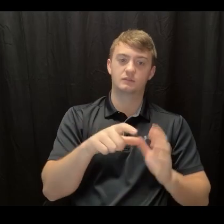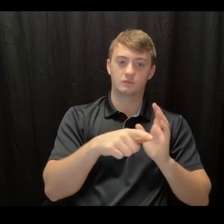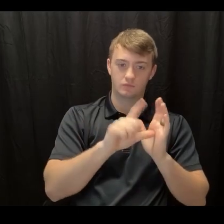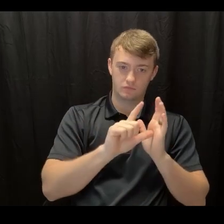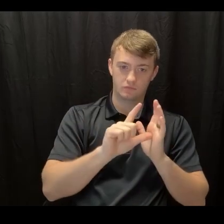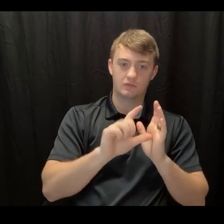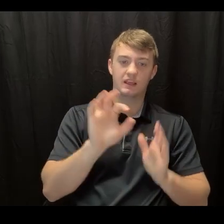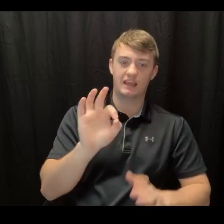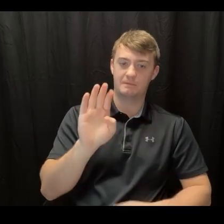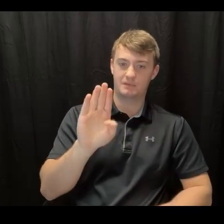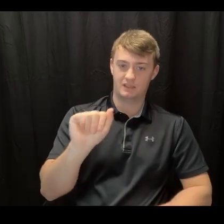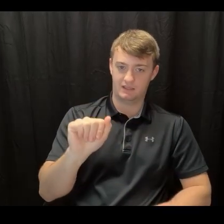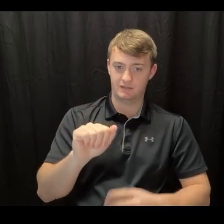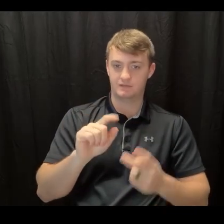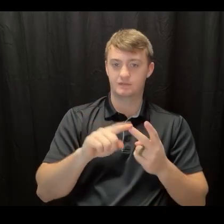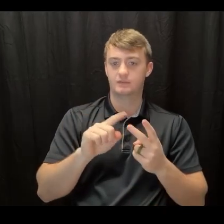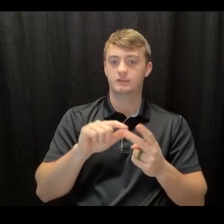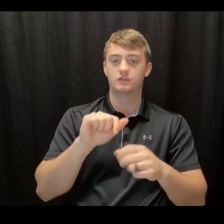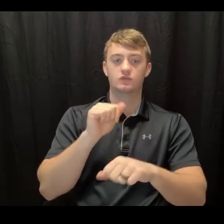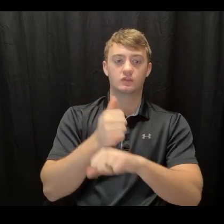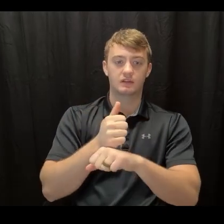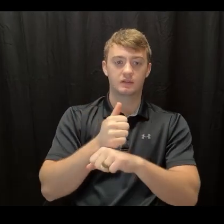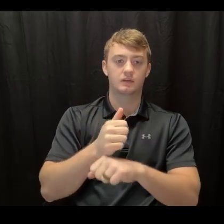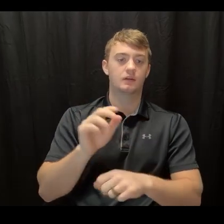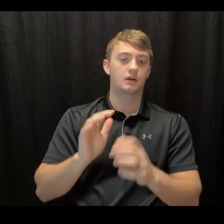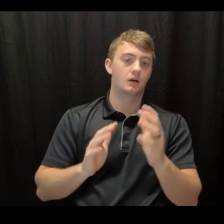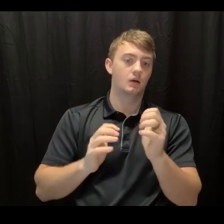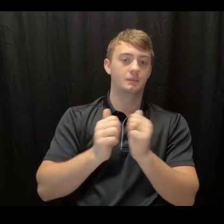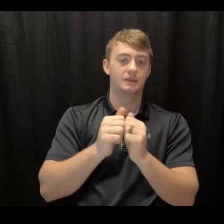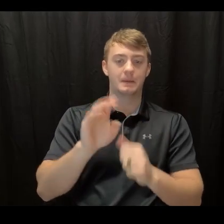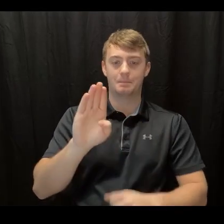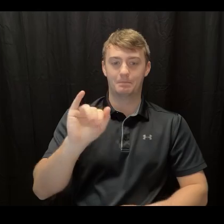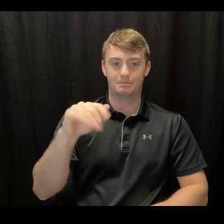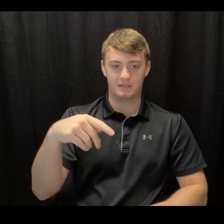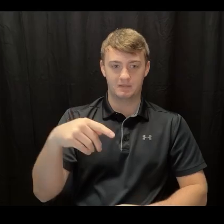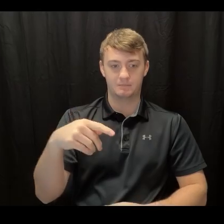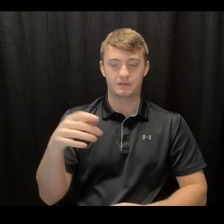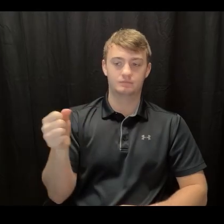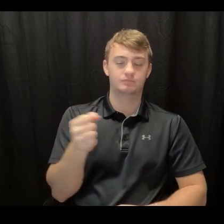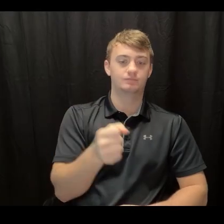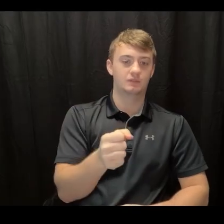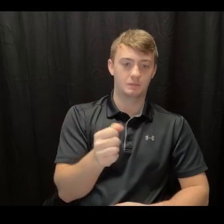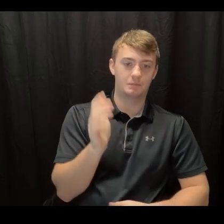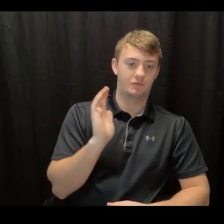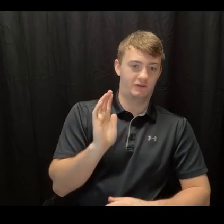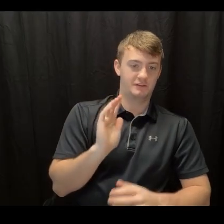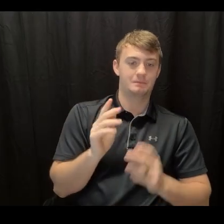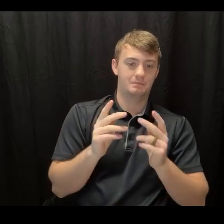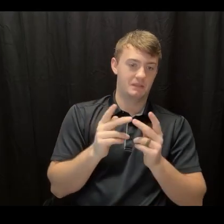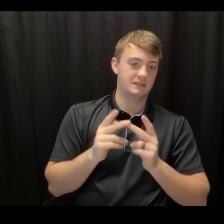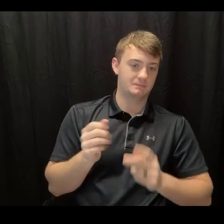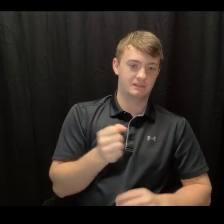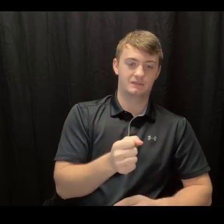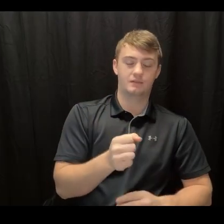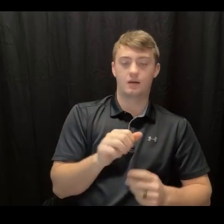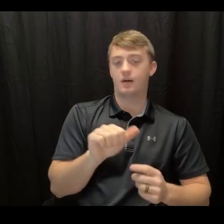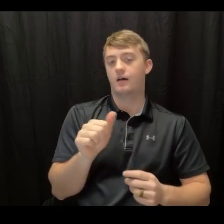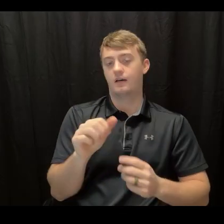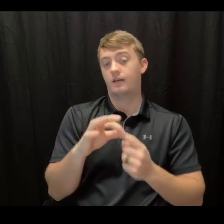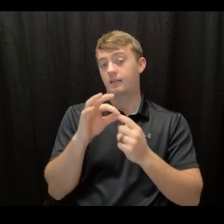review an FBA, create or update a BIP, and return the student to their previous placement unless otherwise